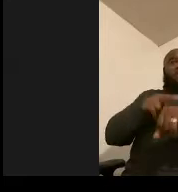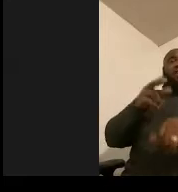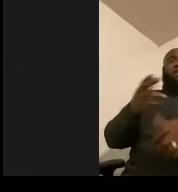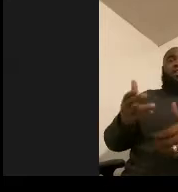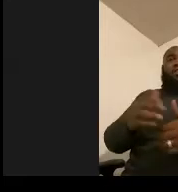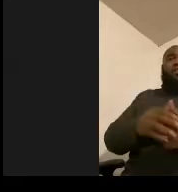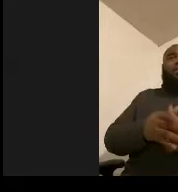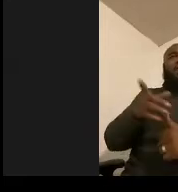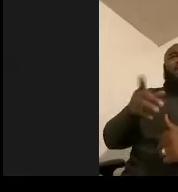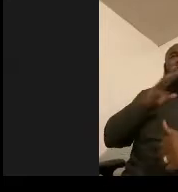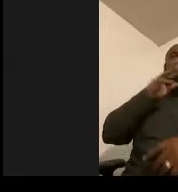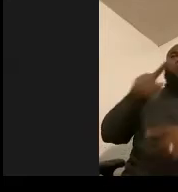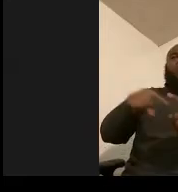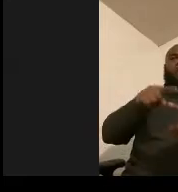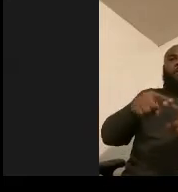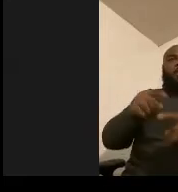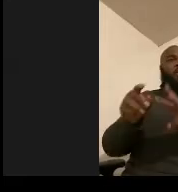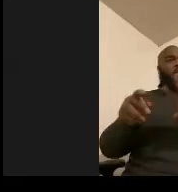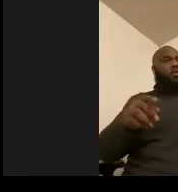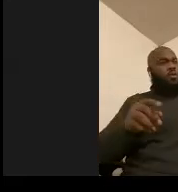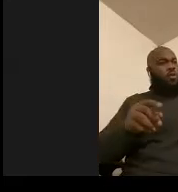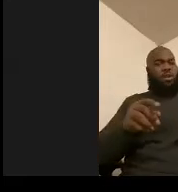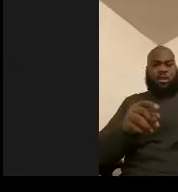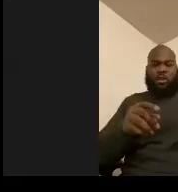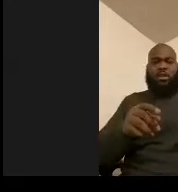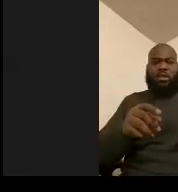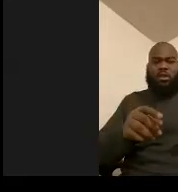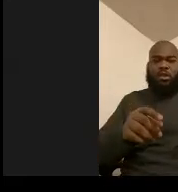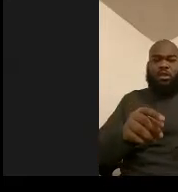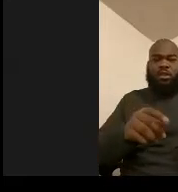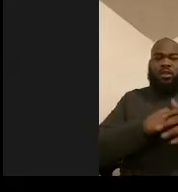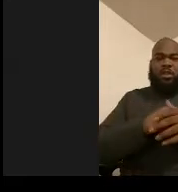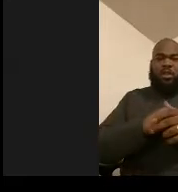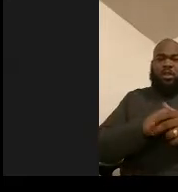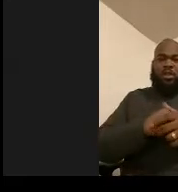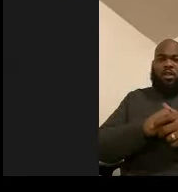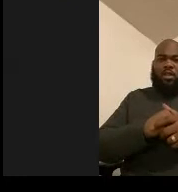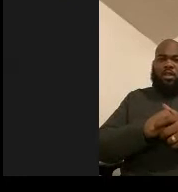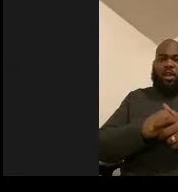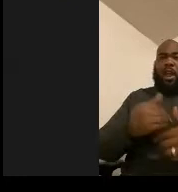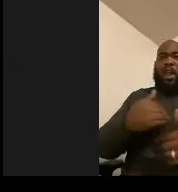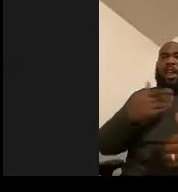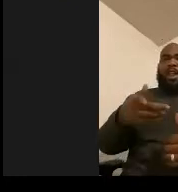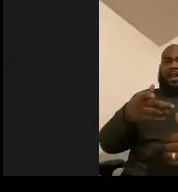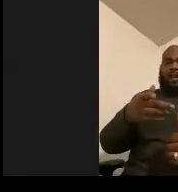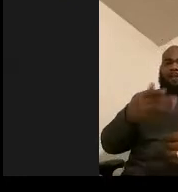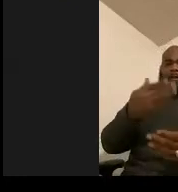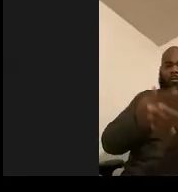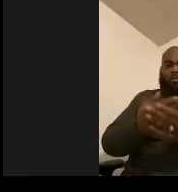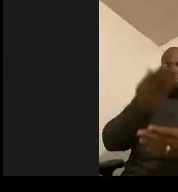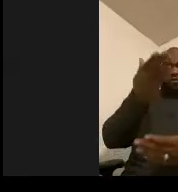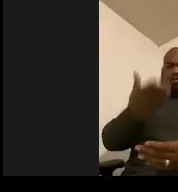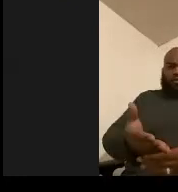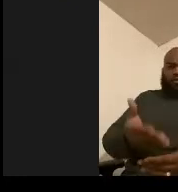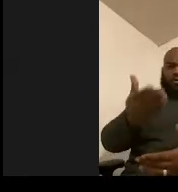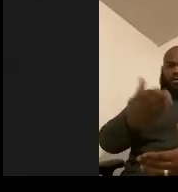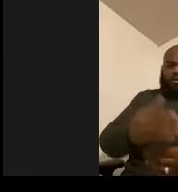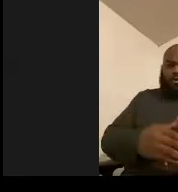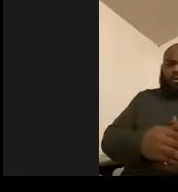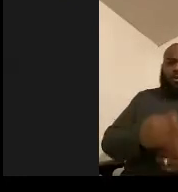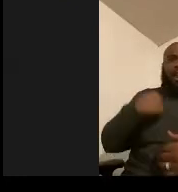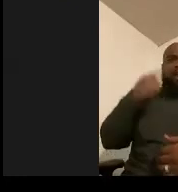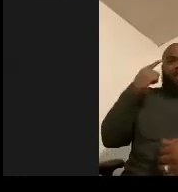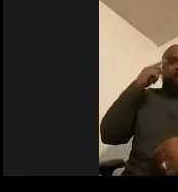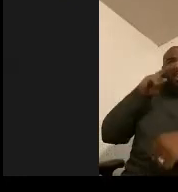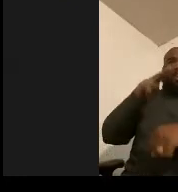West initiated much of the revolutionary spirit of the modern world, and I've got exclamations there. because I think Native peoples have